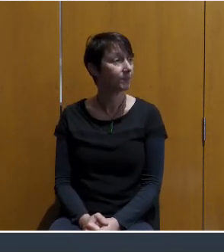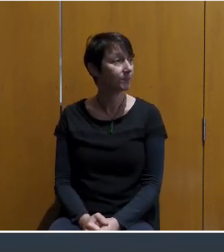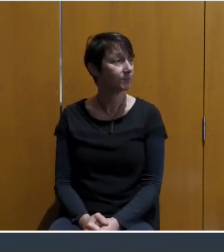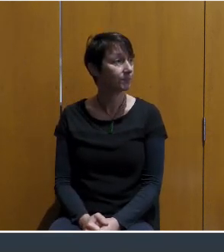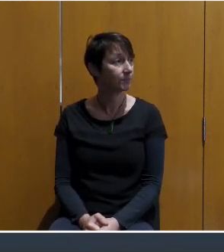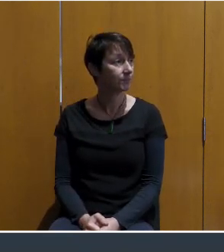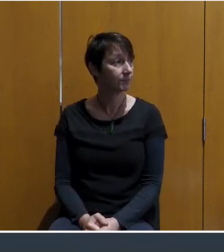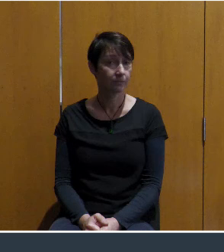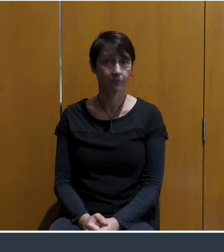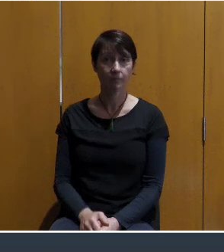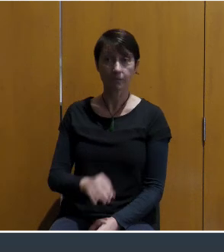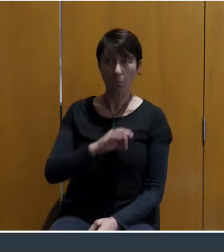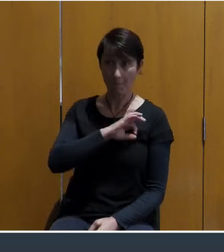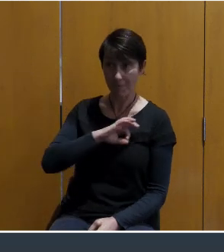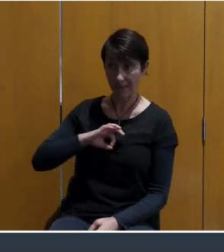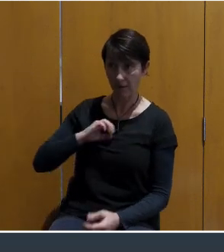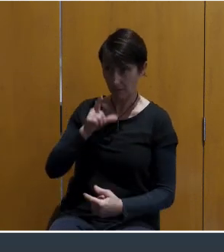Madam Mayor, could I say something?